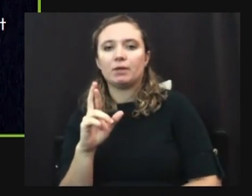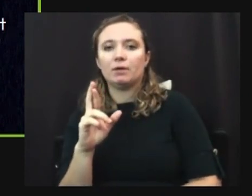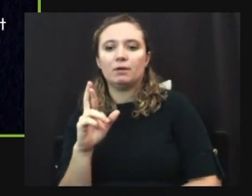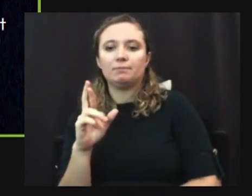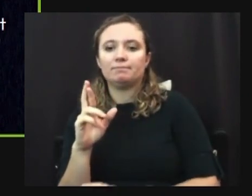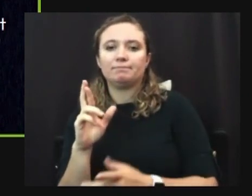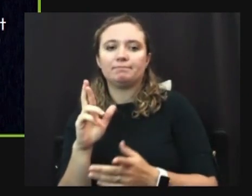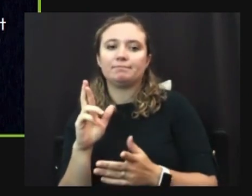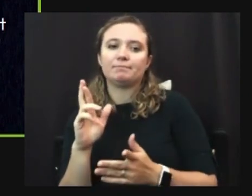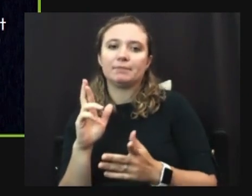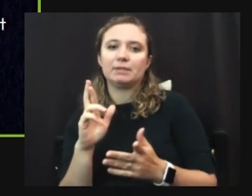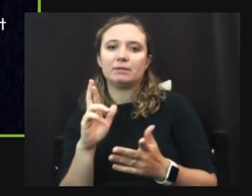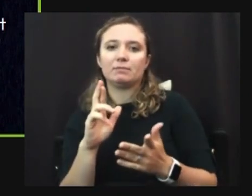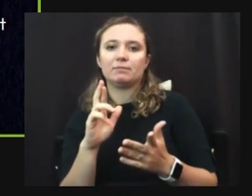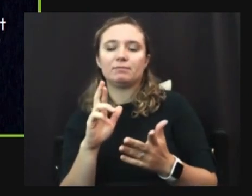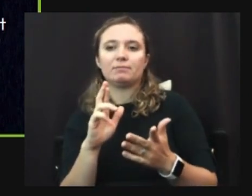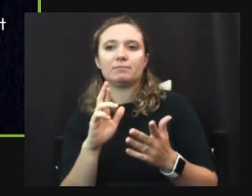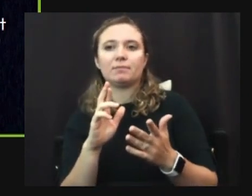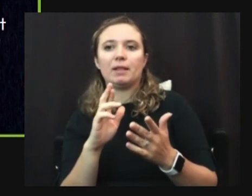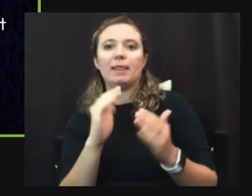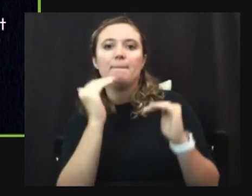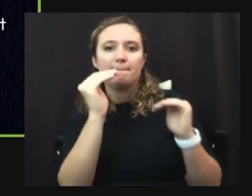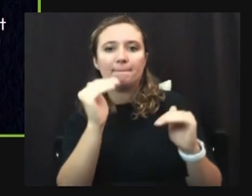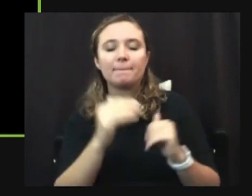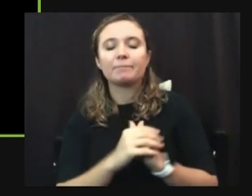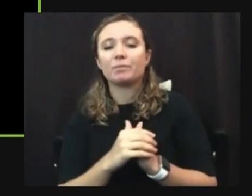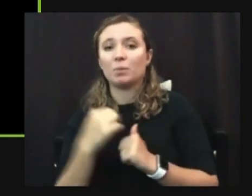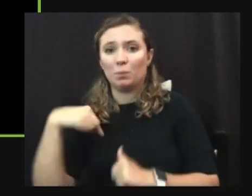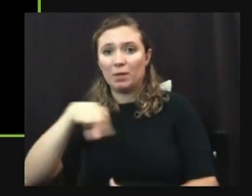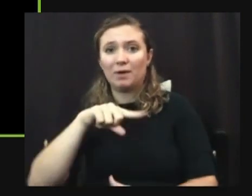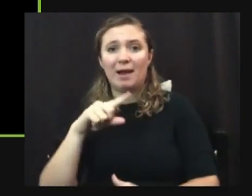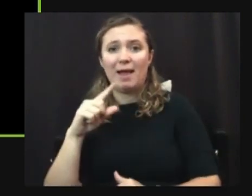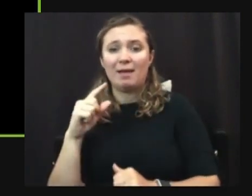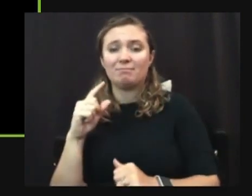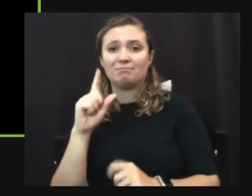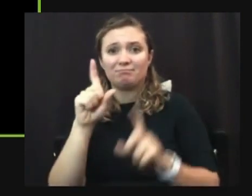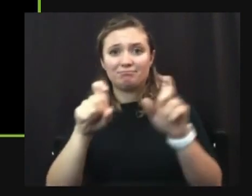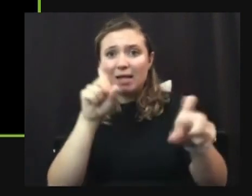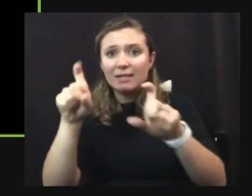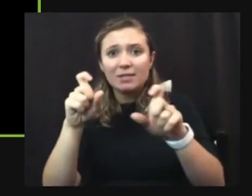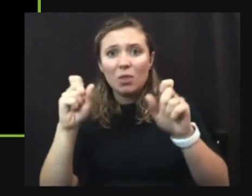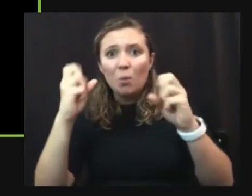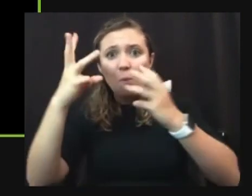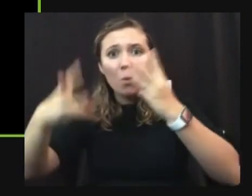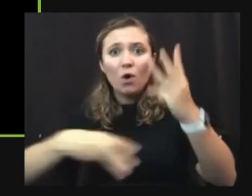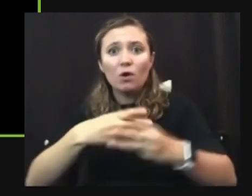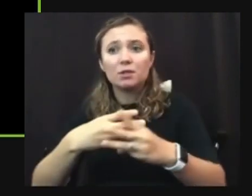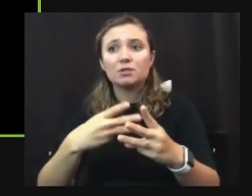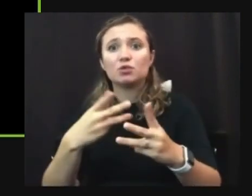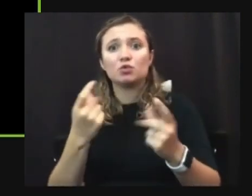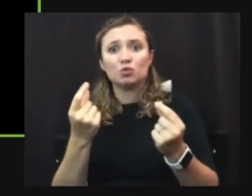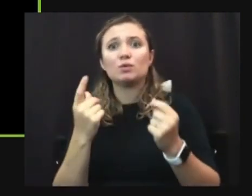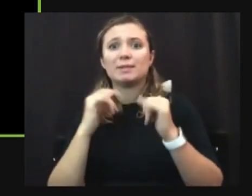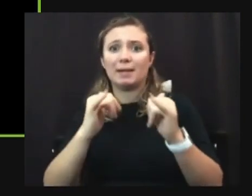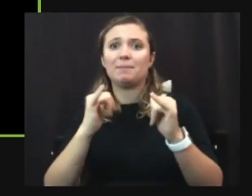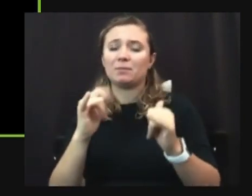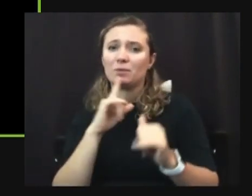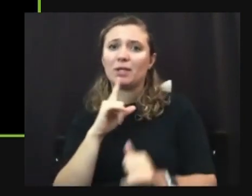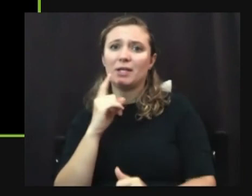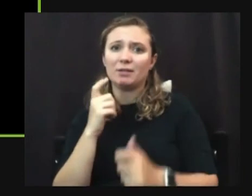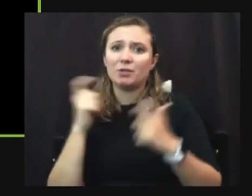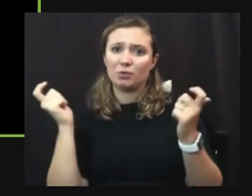world to do the same thing because this is huge.